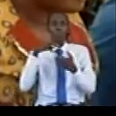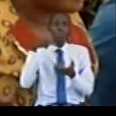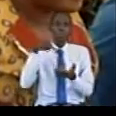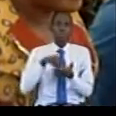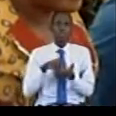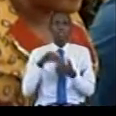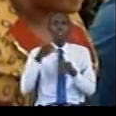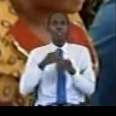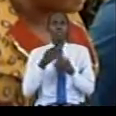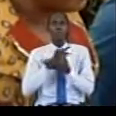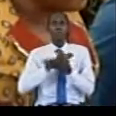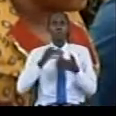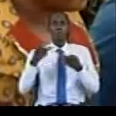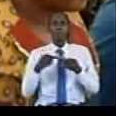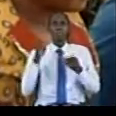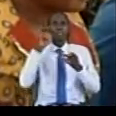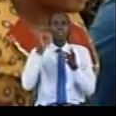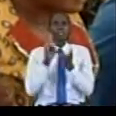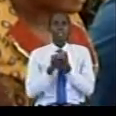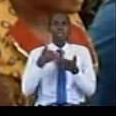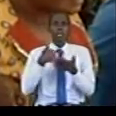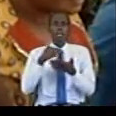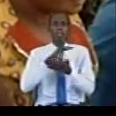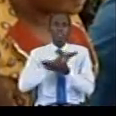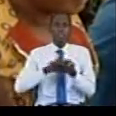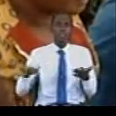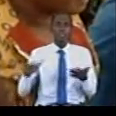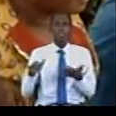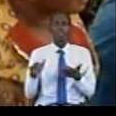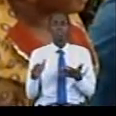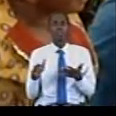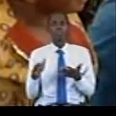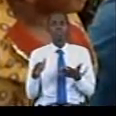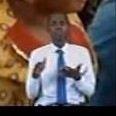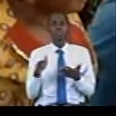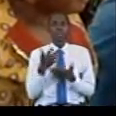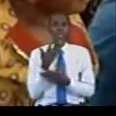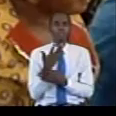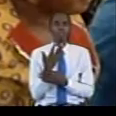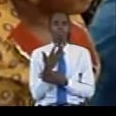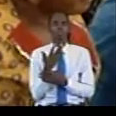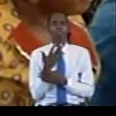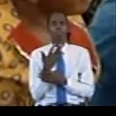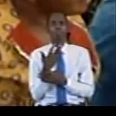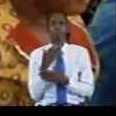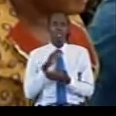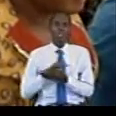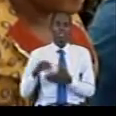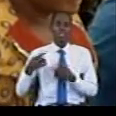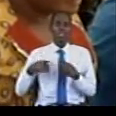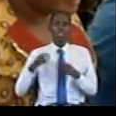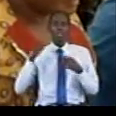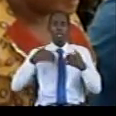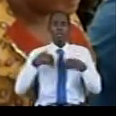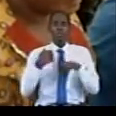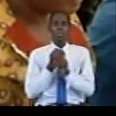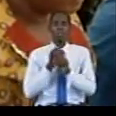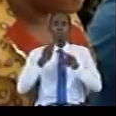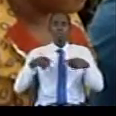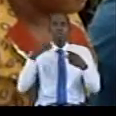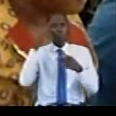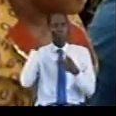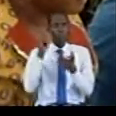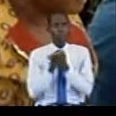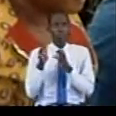clean hands, salvation, and a pure heart, sanctification. He's made provision for that. Jesus